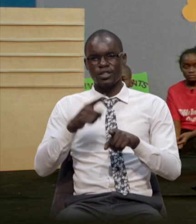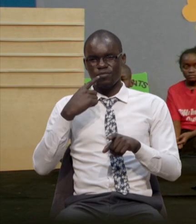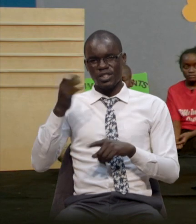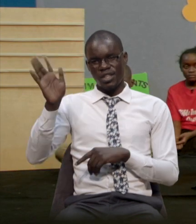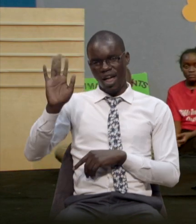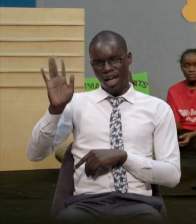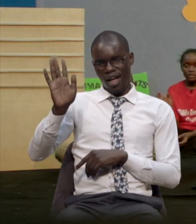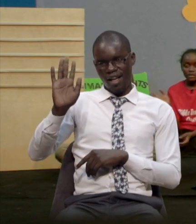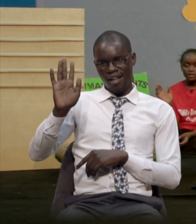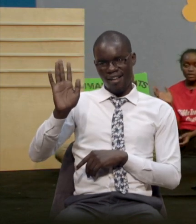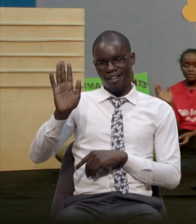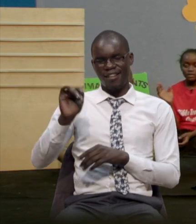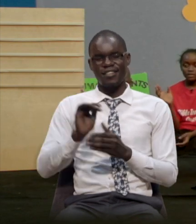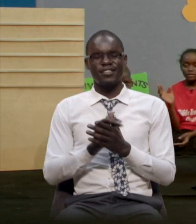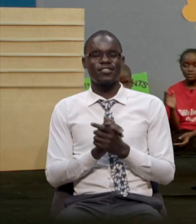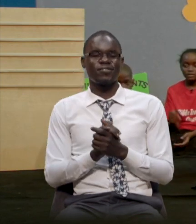to you.